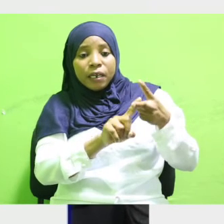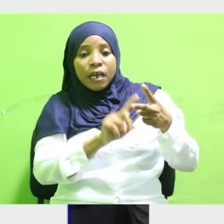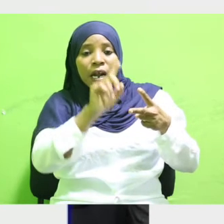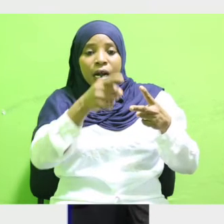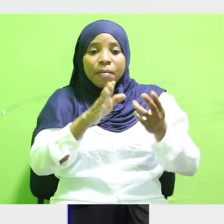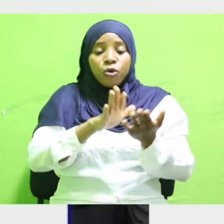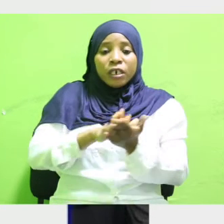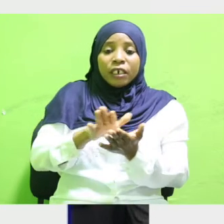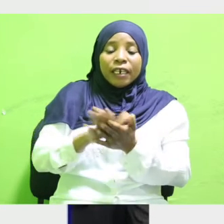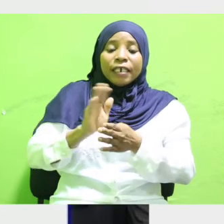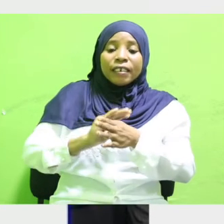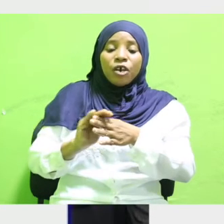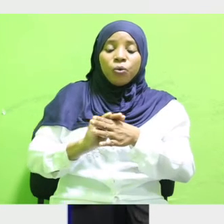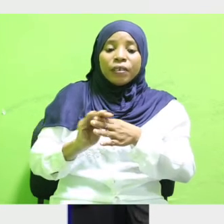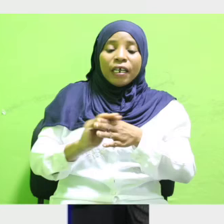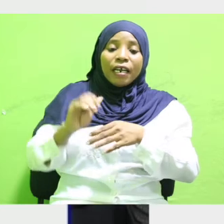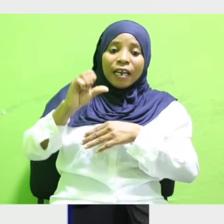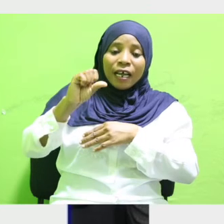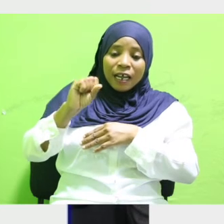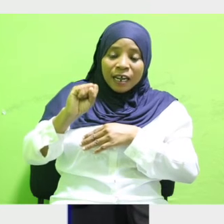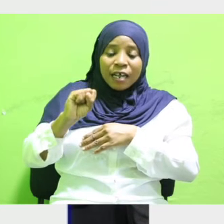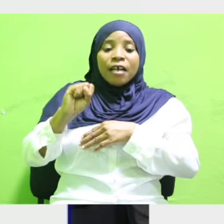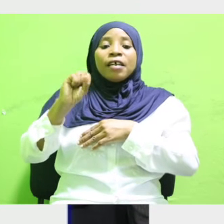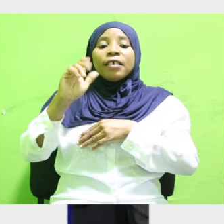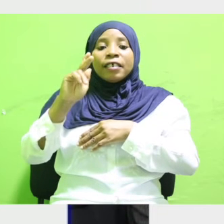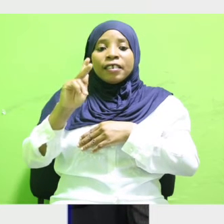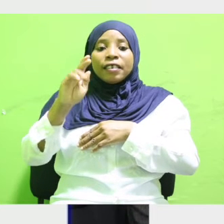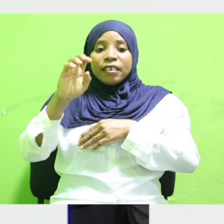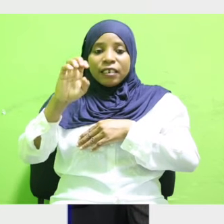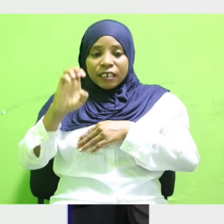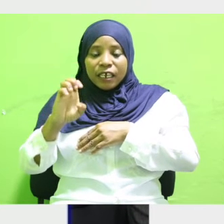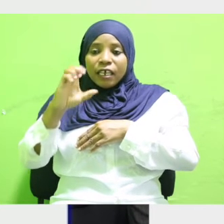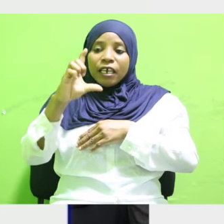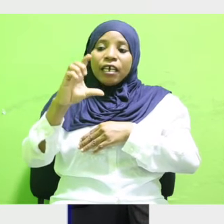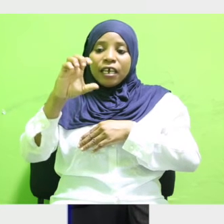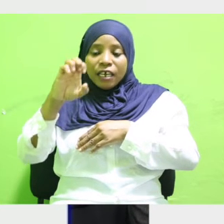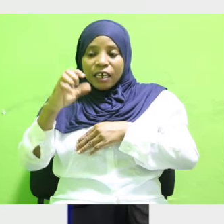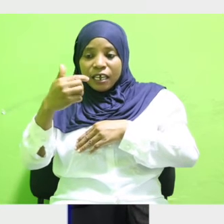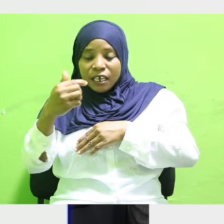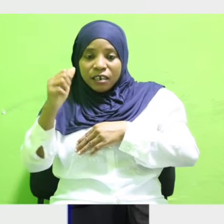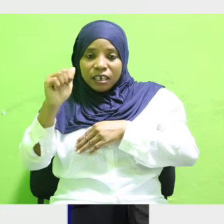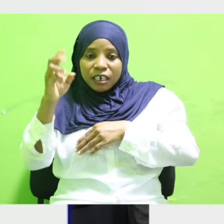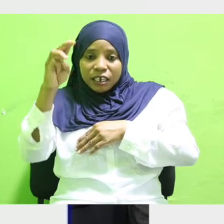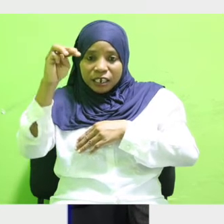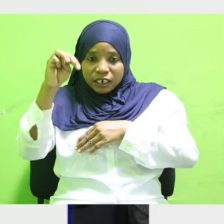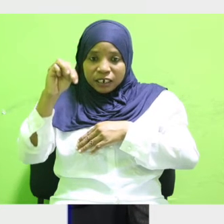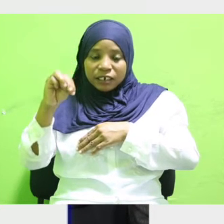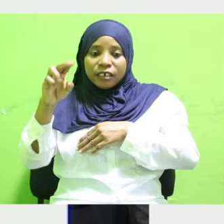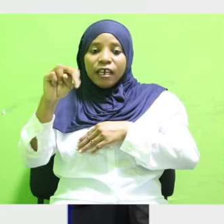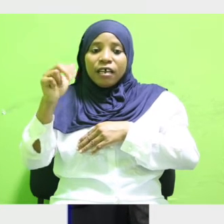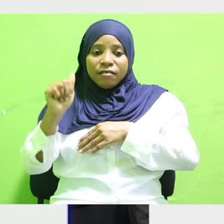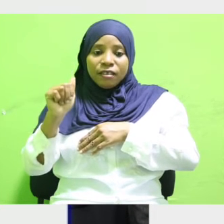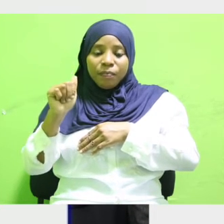So a question like this is straightforward. It just needs someone to mention what are